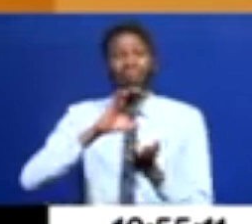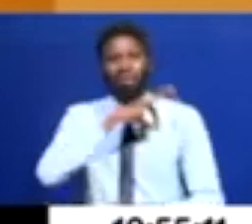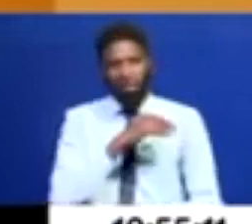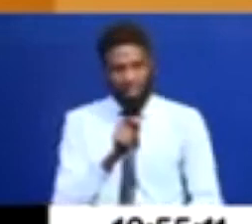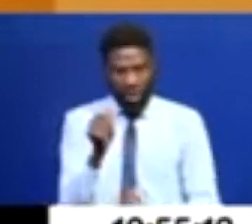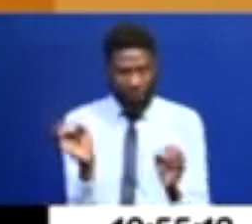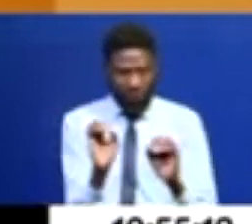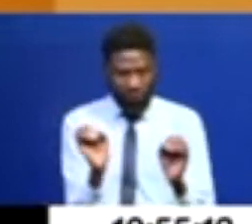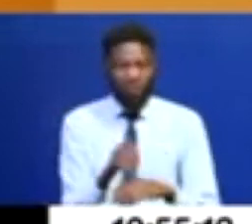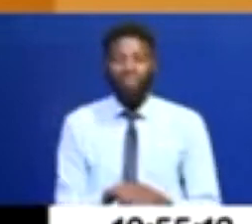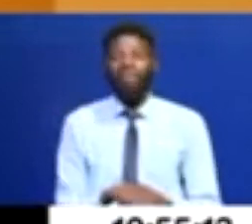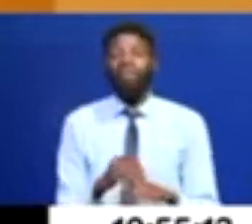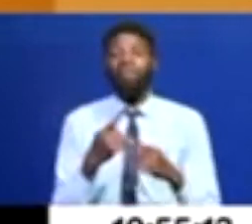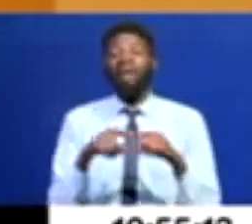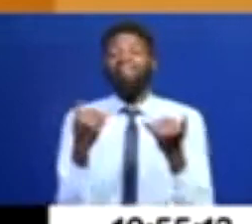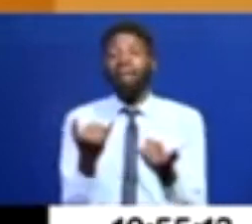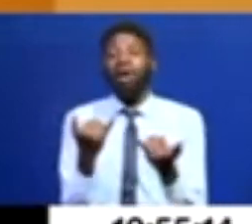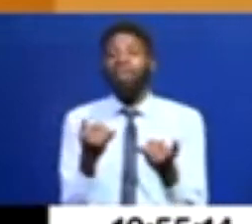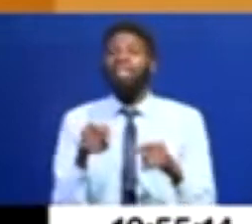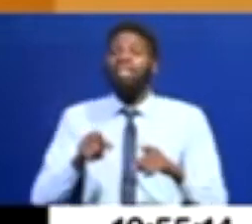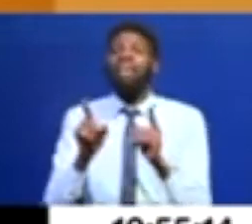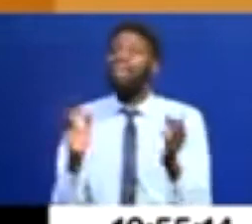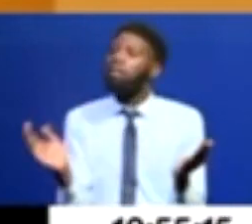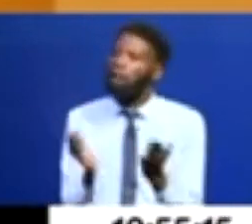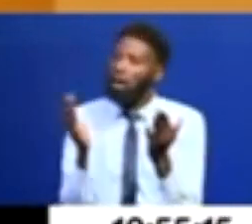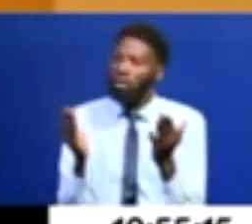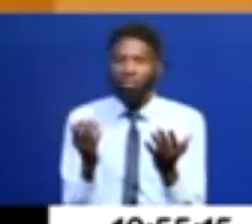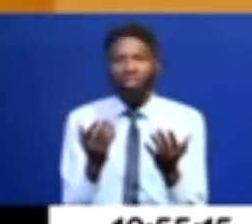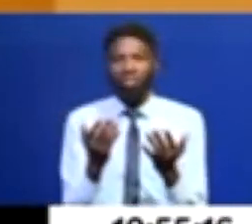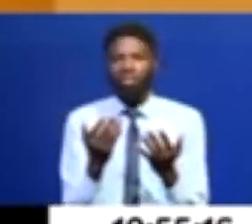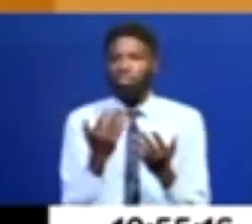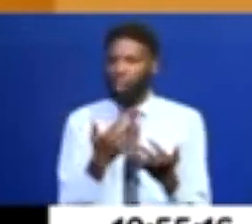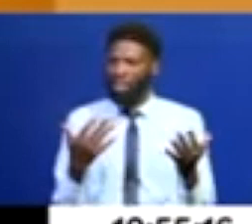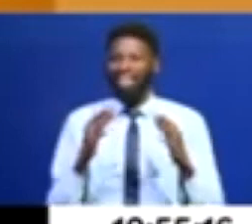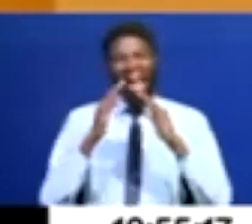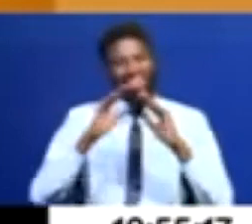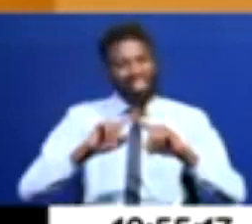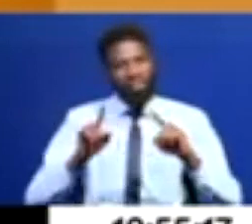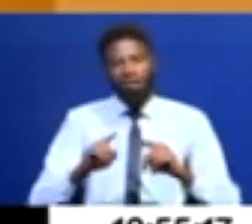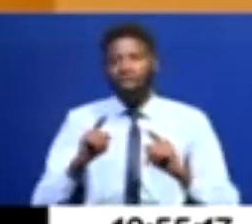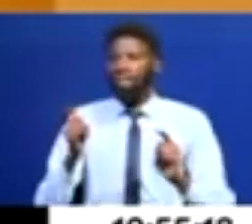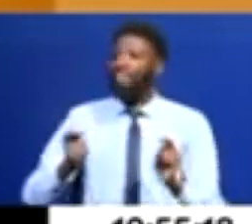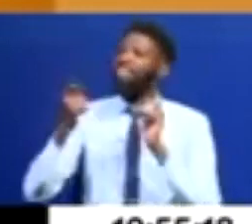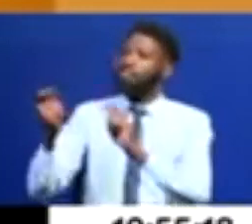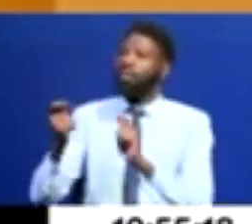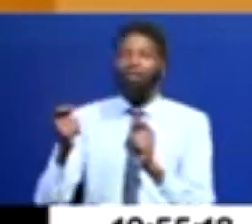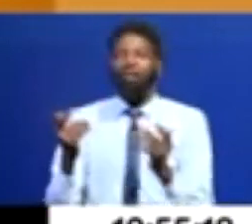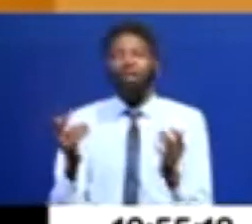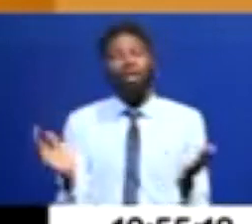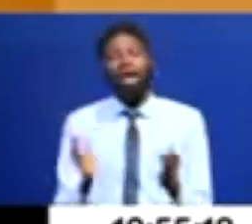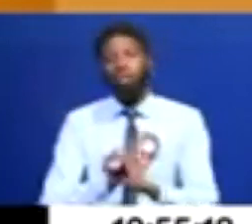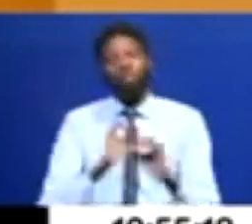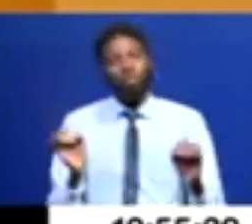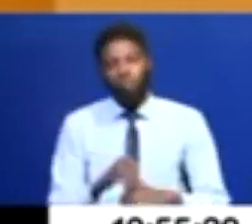So now they're discouraging the transfer of properties mm-hmm. from one individual to another in such a situation. Mm-hmm.